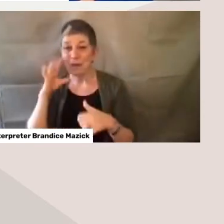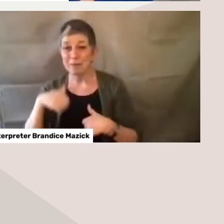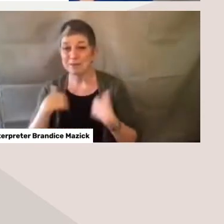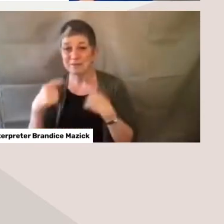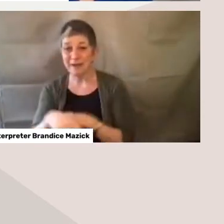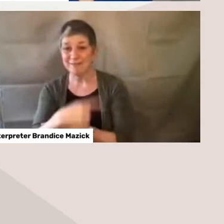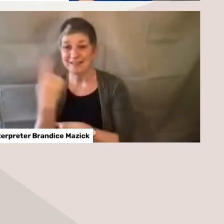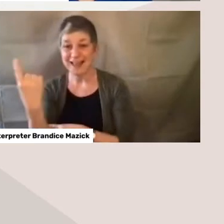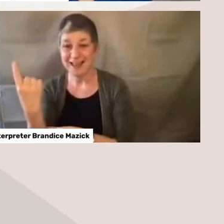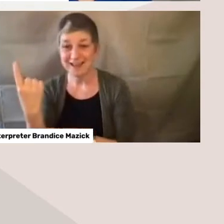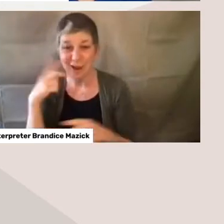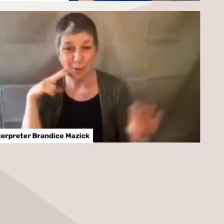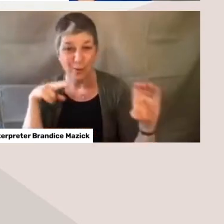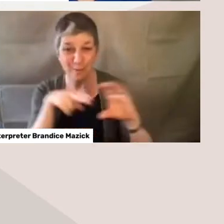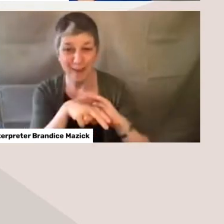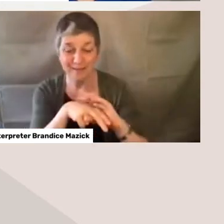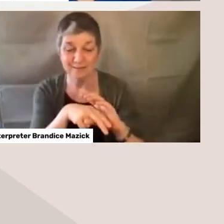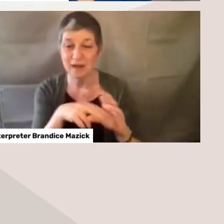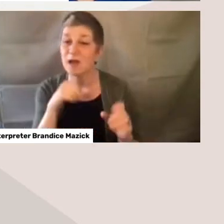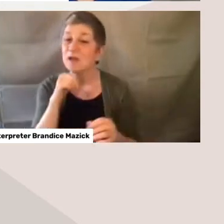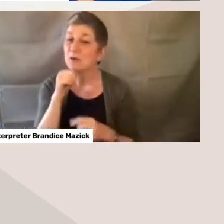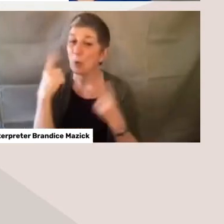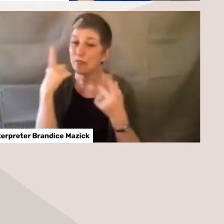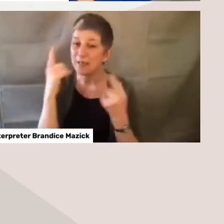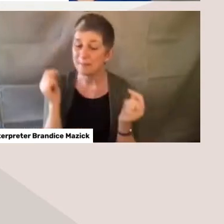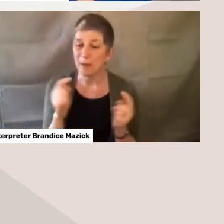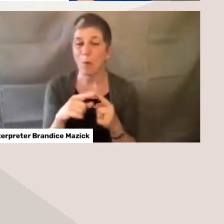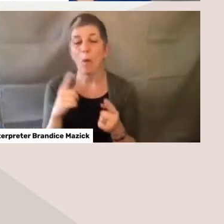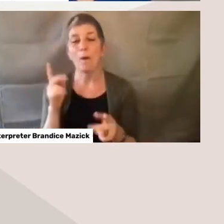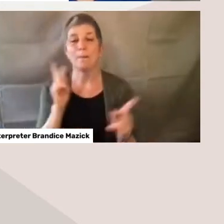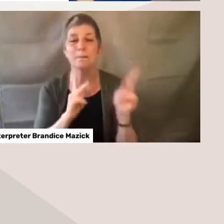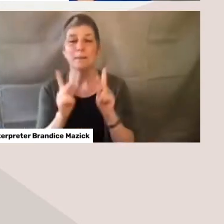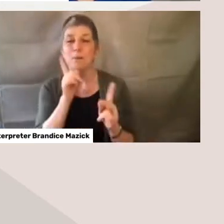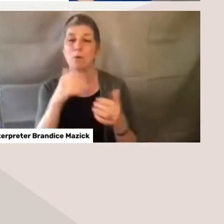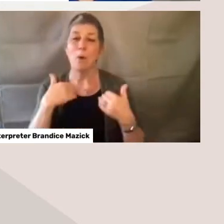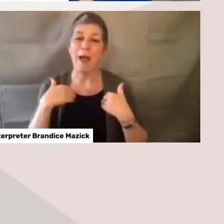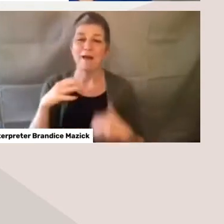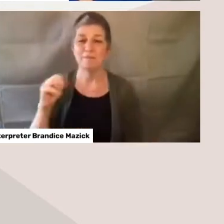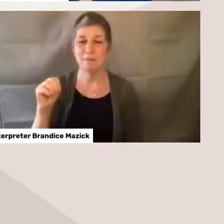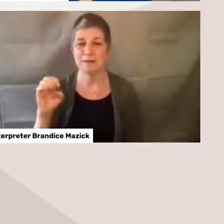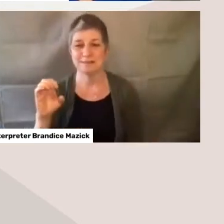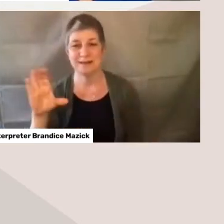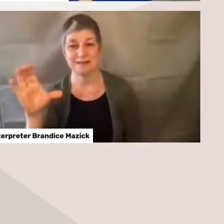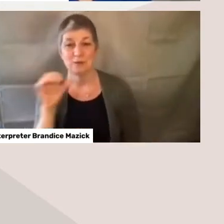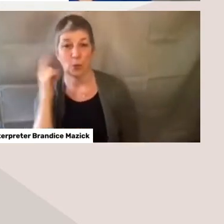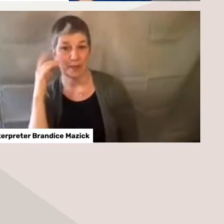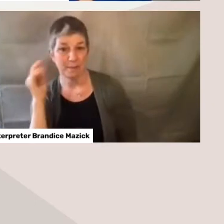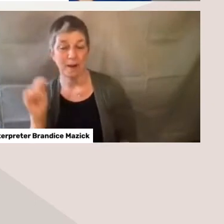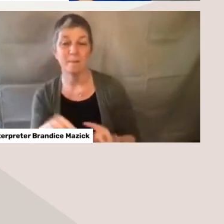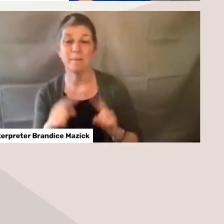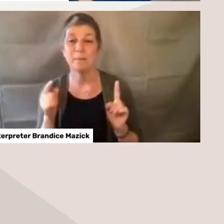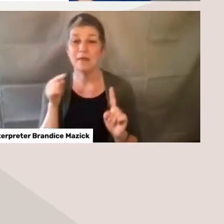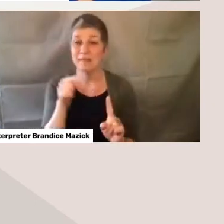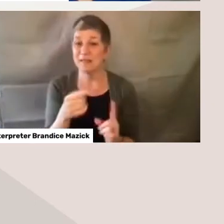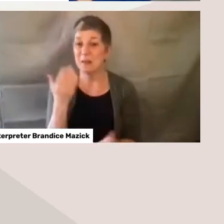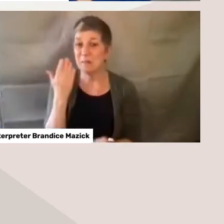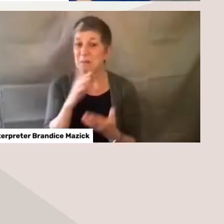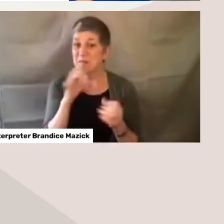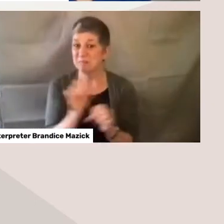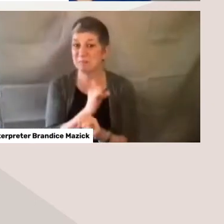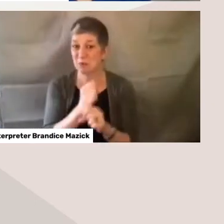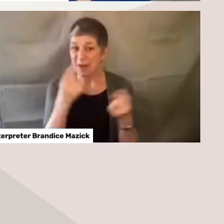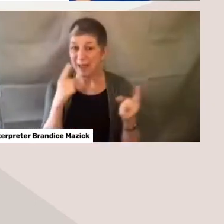don't think about it, or people that don't have metastatic breast cancer don't think about it, but but this may very well